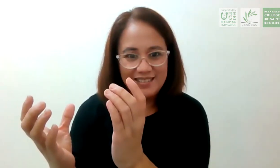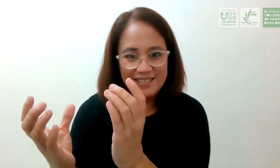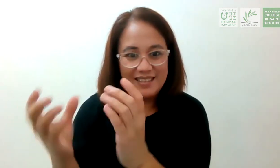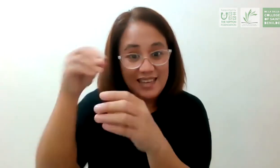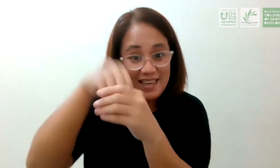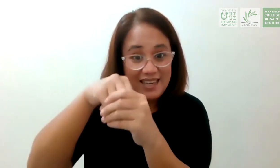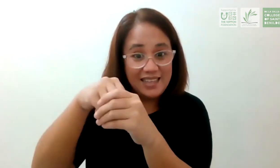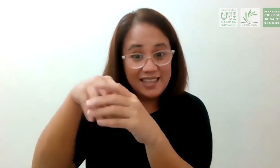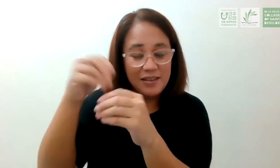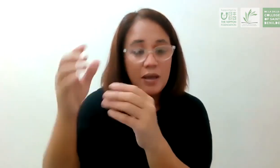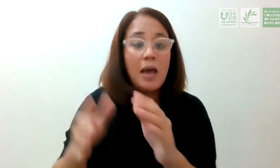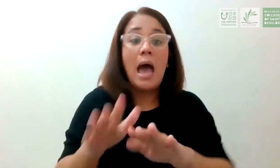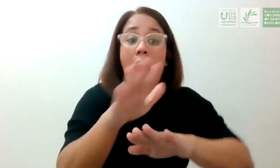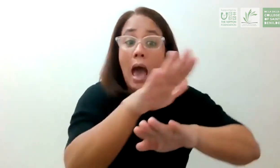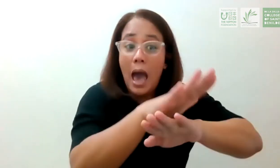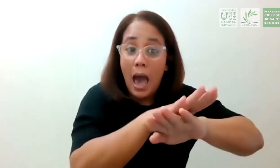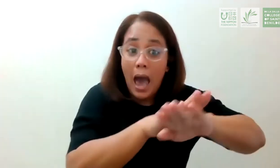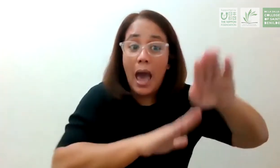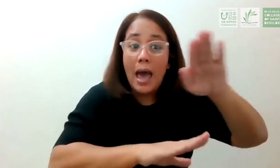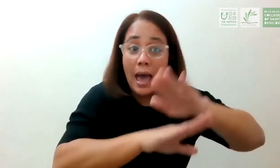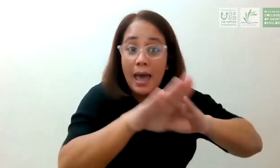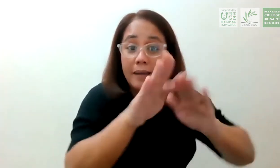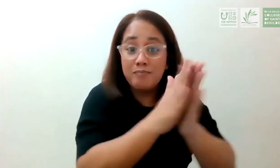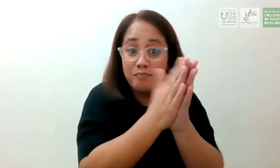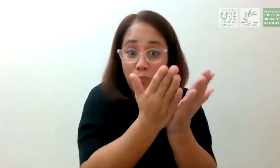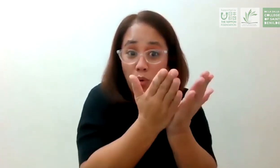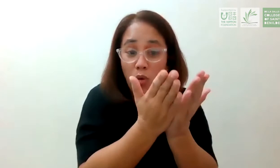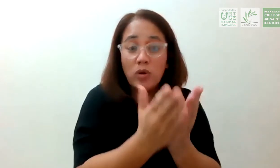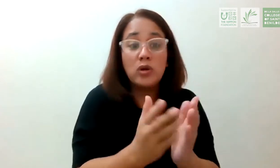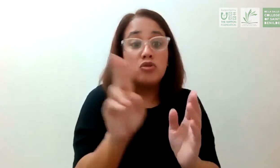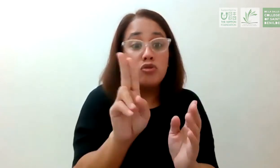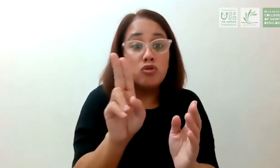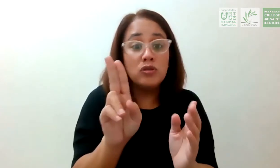But handbooks are only used outside of class.